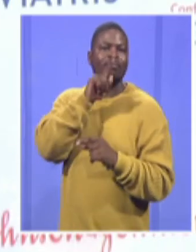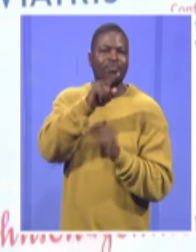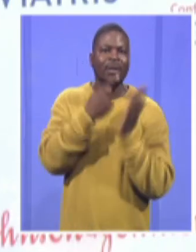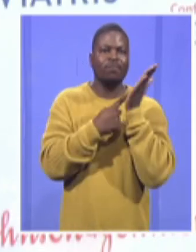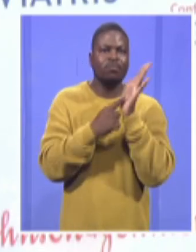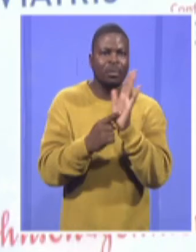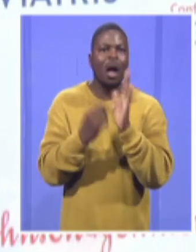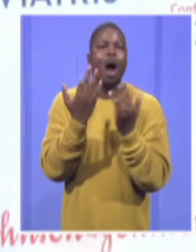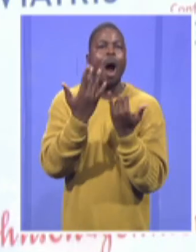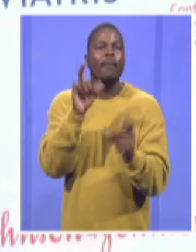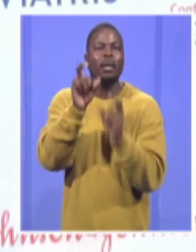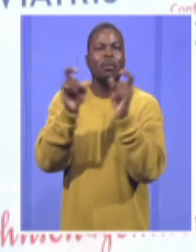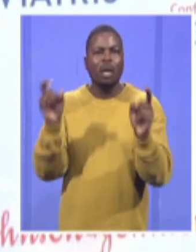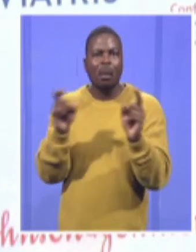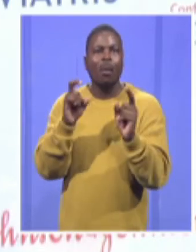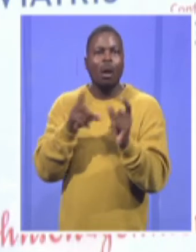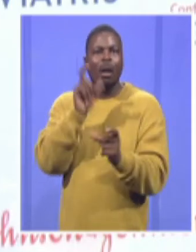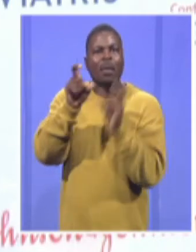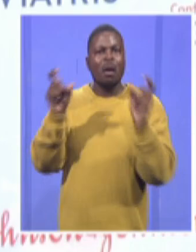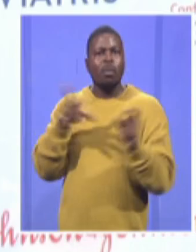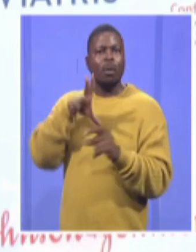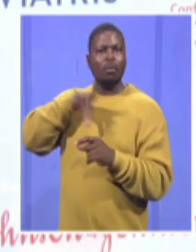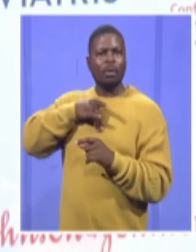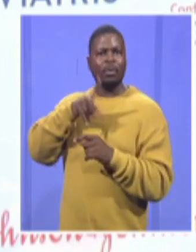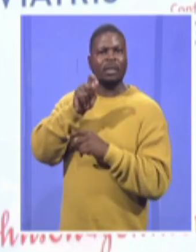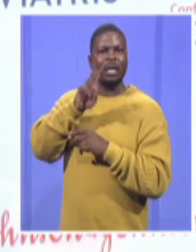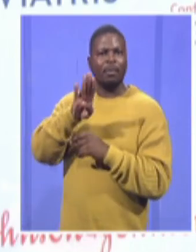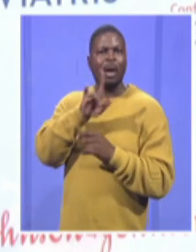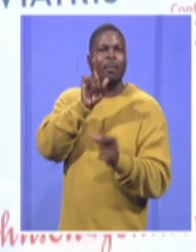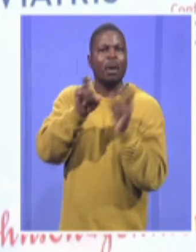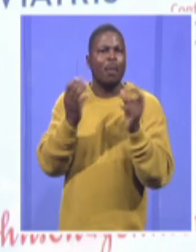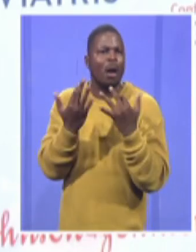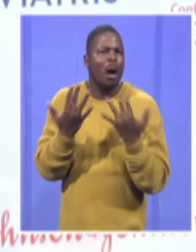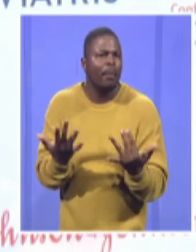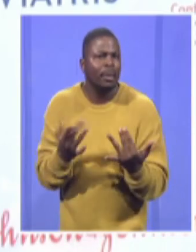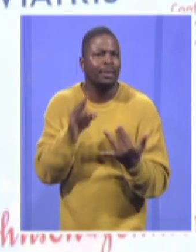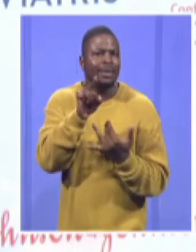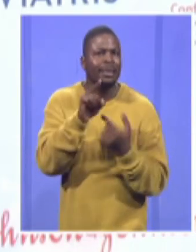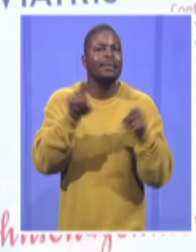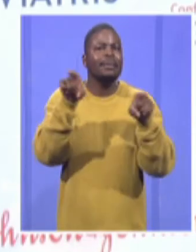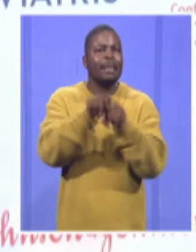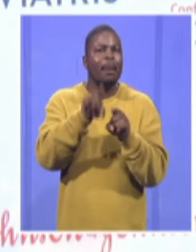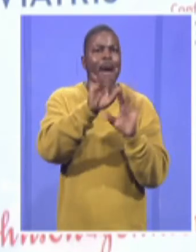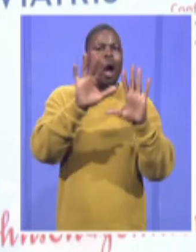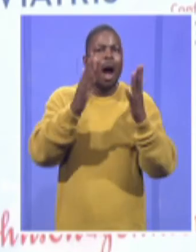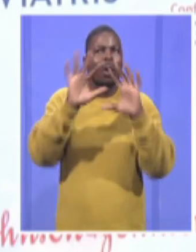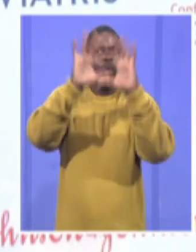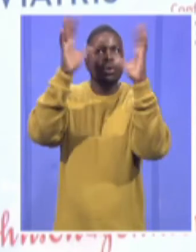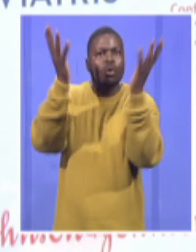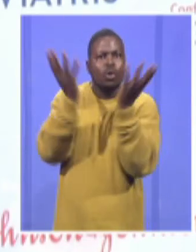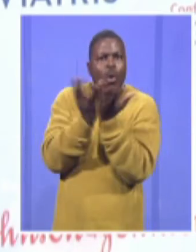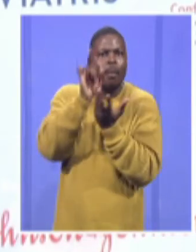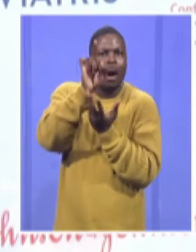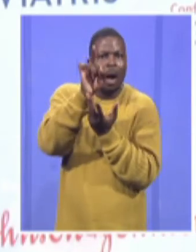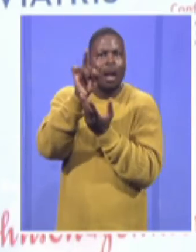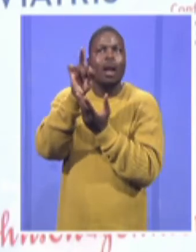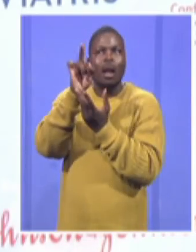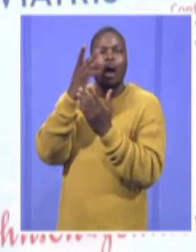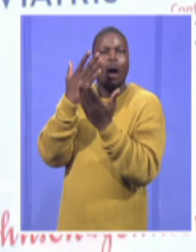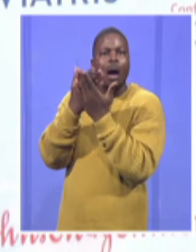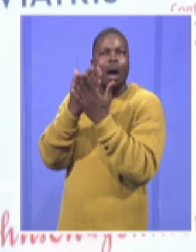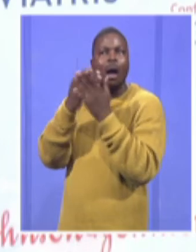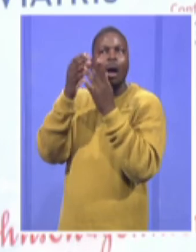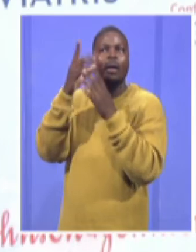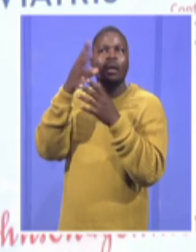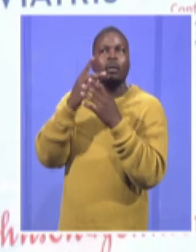TB infected persons we have in this country? And obviously that will feed into global stats as well. But also, differences